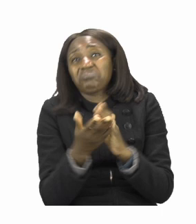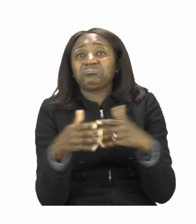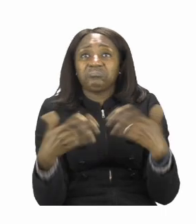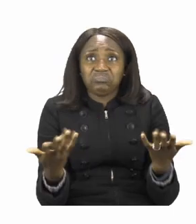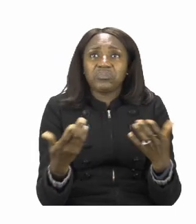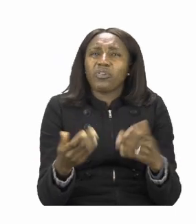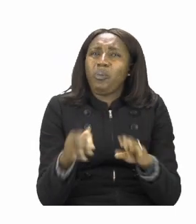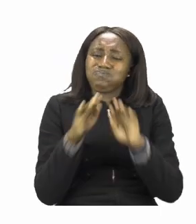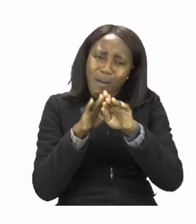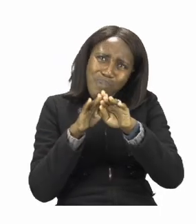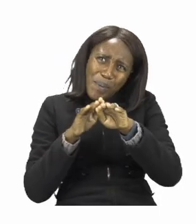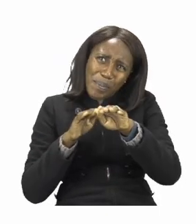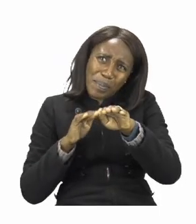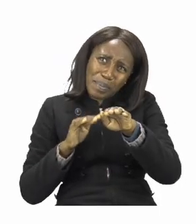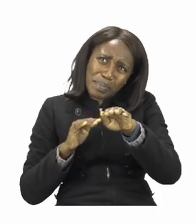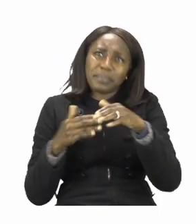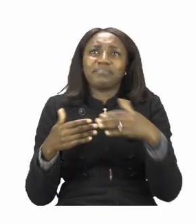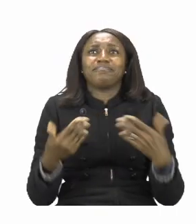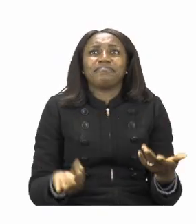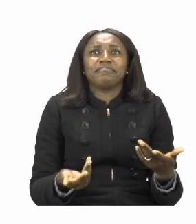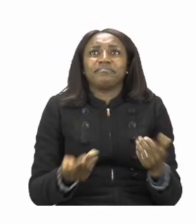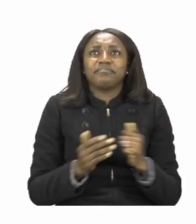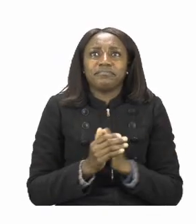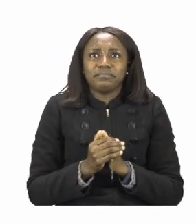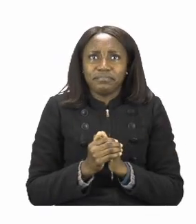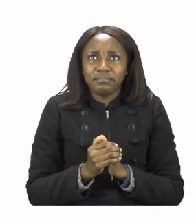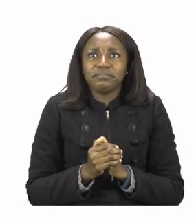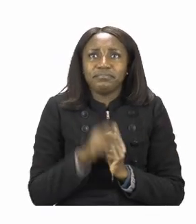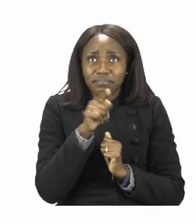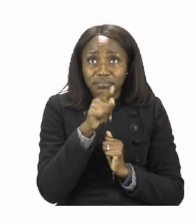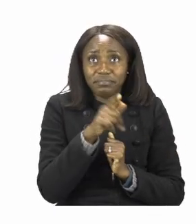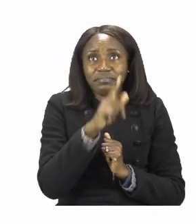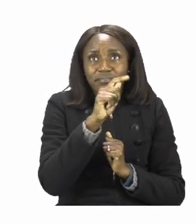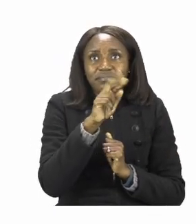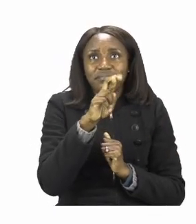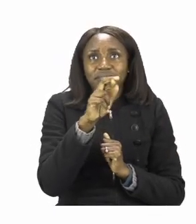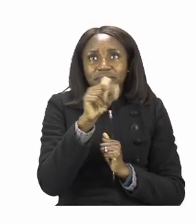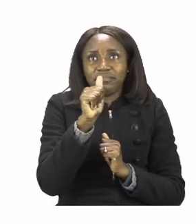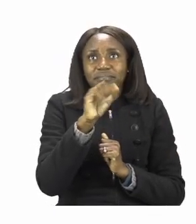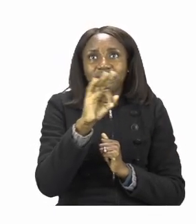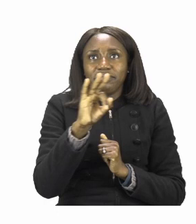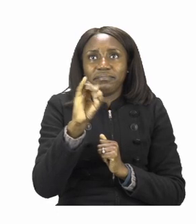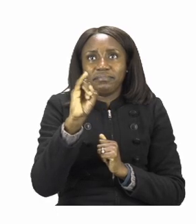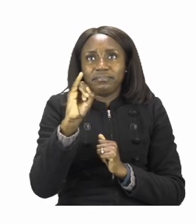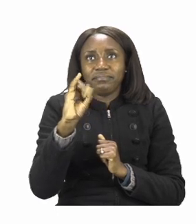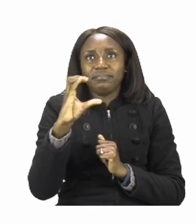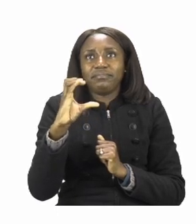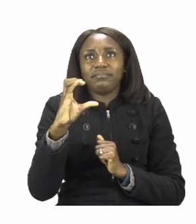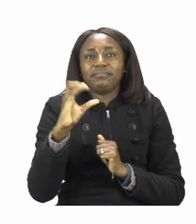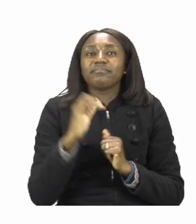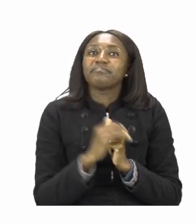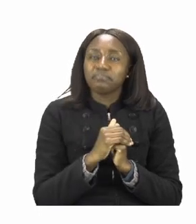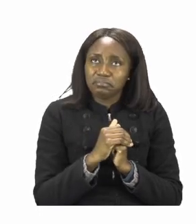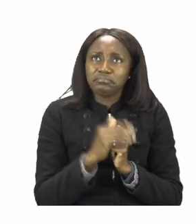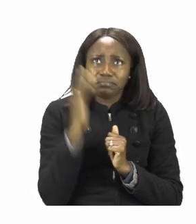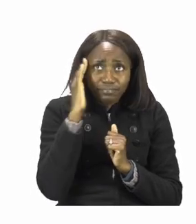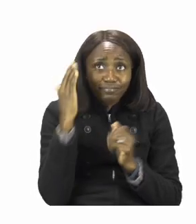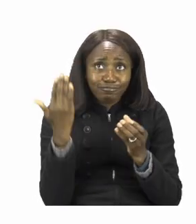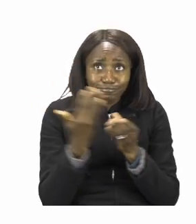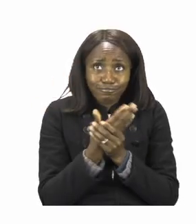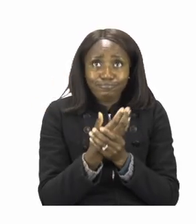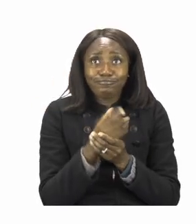school or the shops. So that is traffic. So now that we know what our new